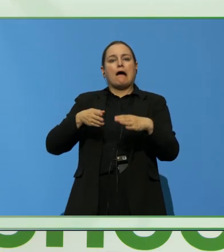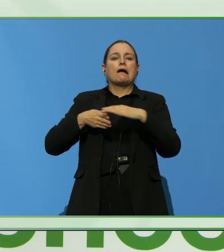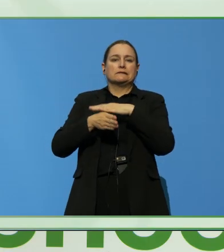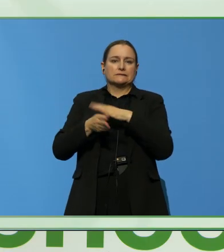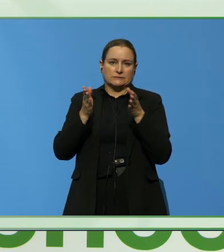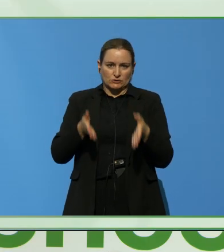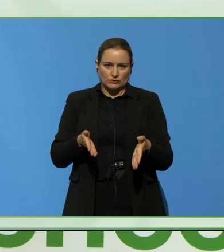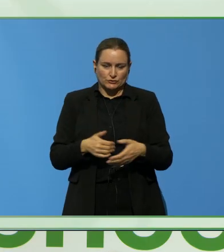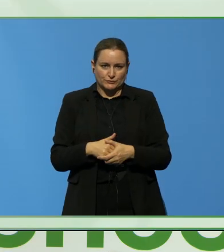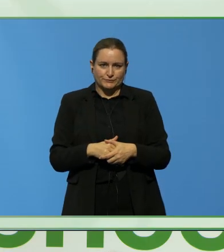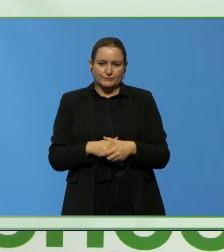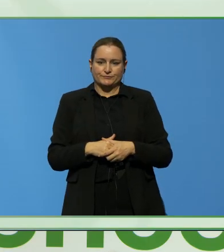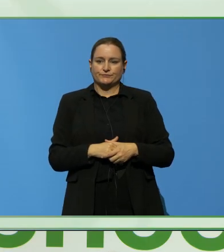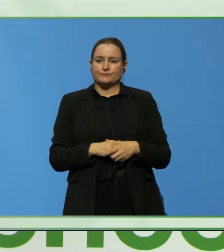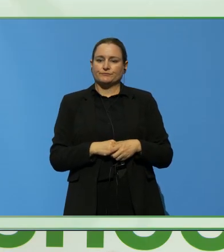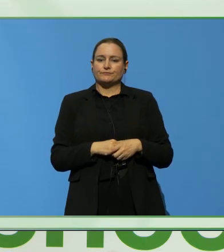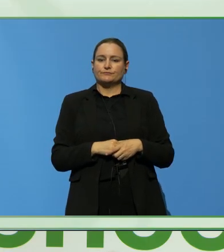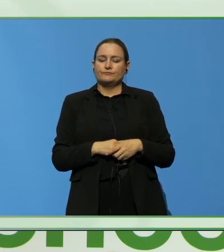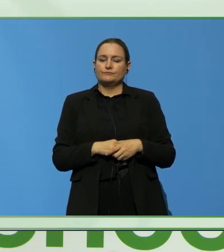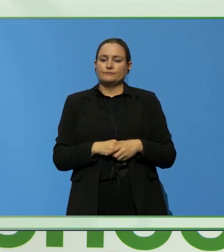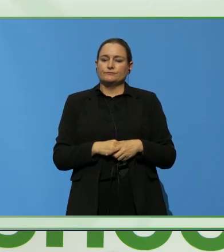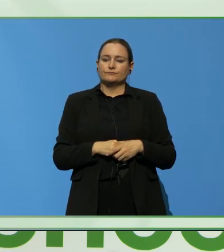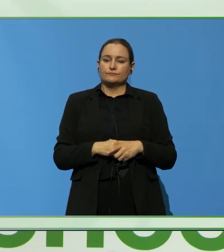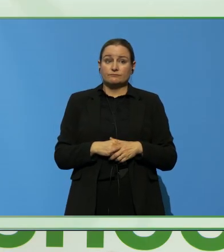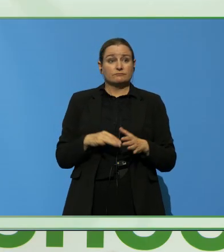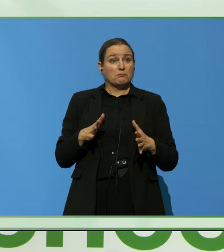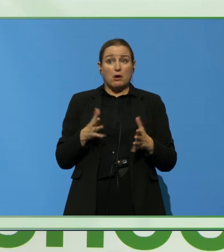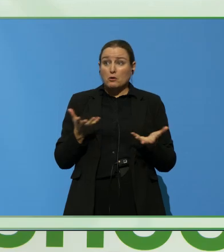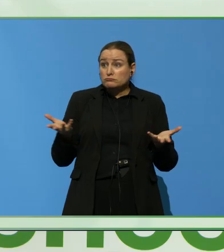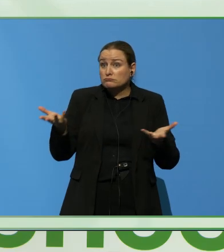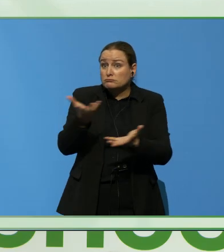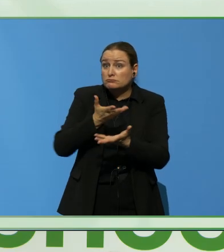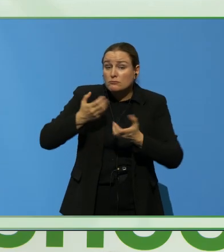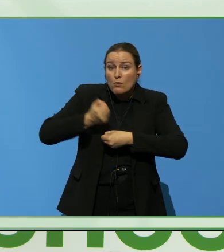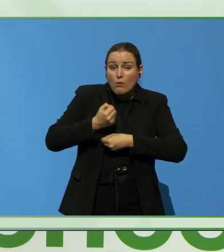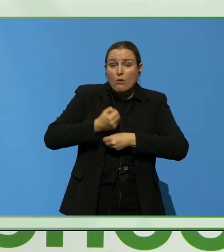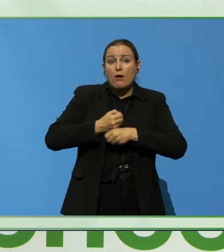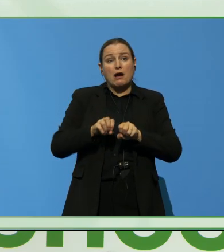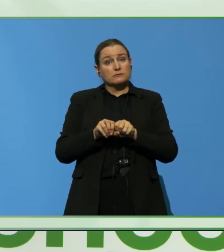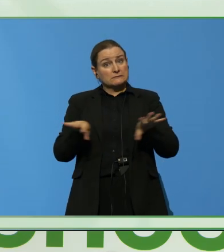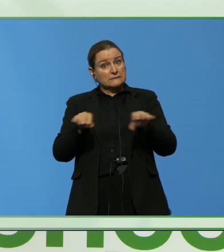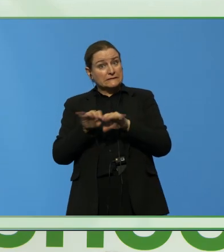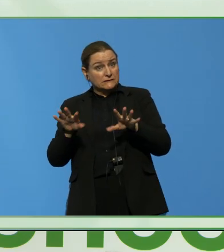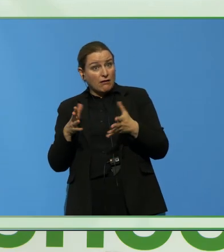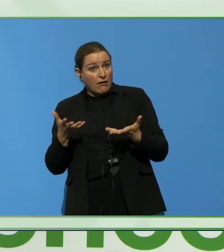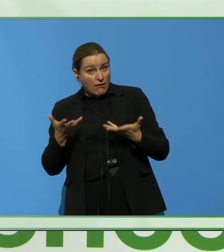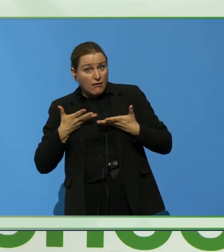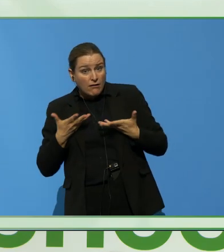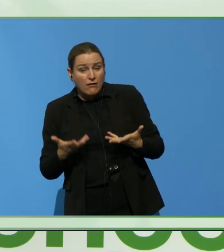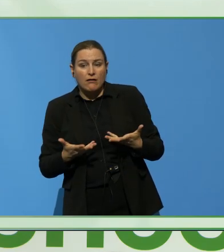media professionals around us. There are those who work in media industry, so they rights as those who